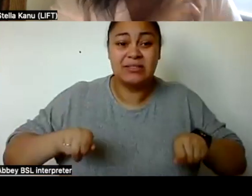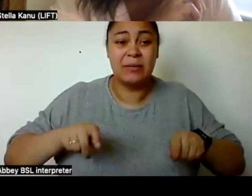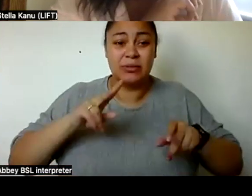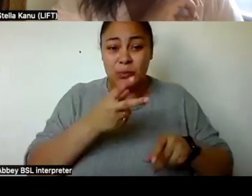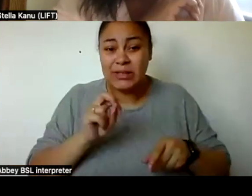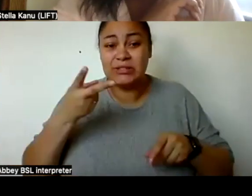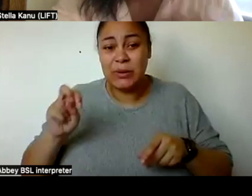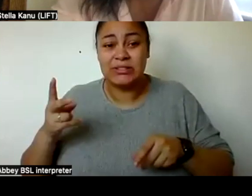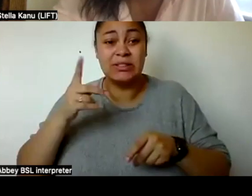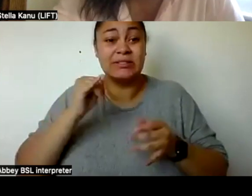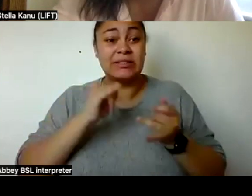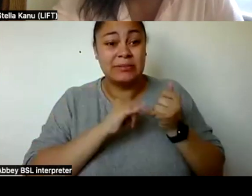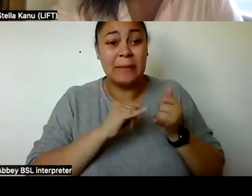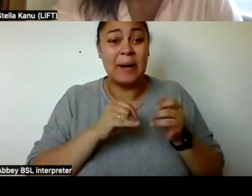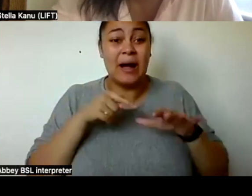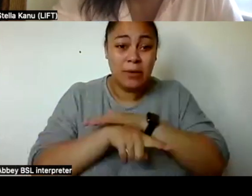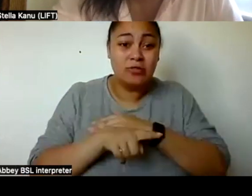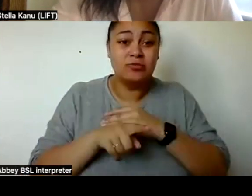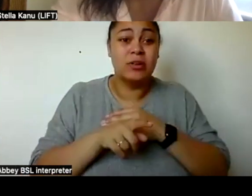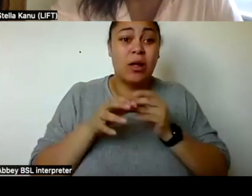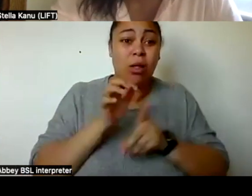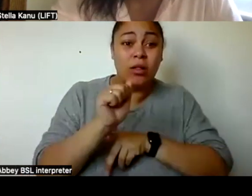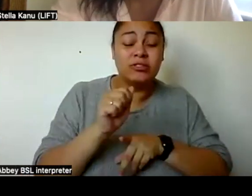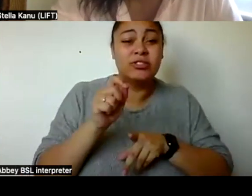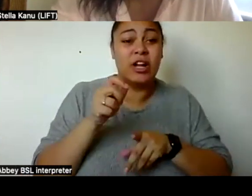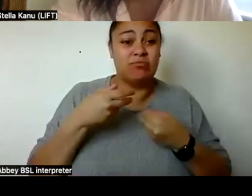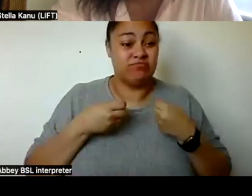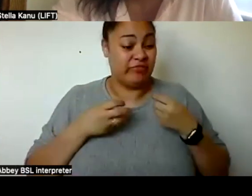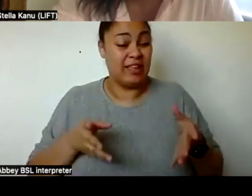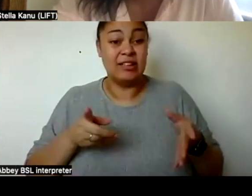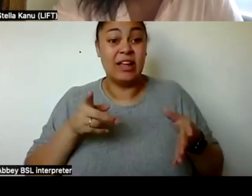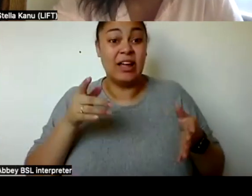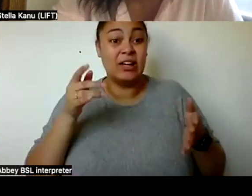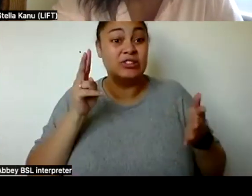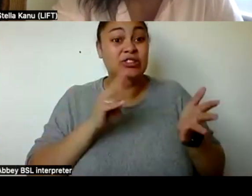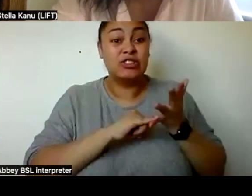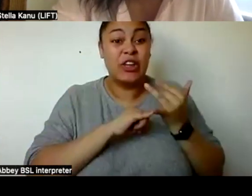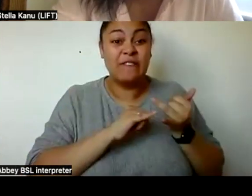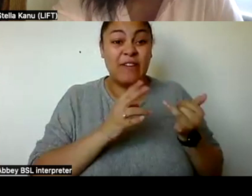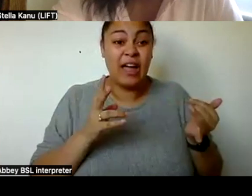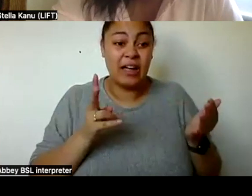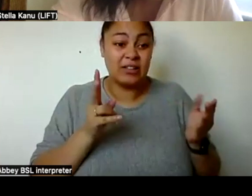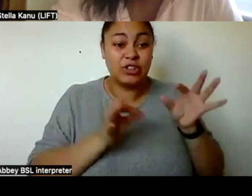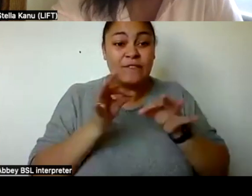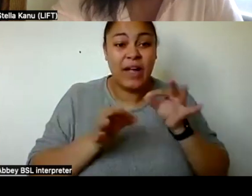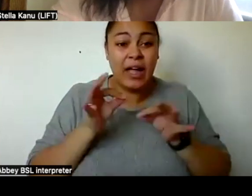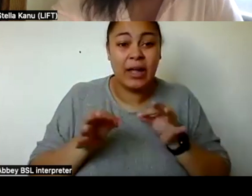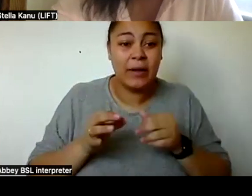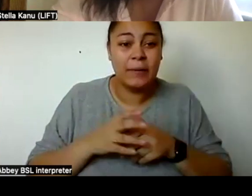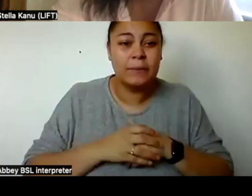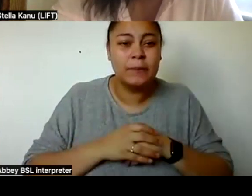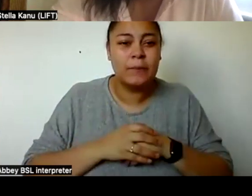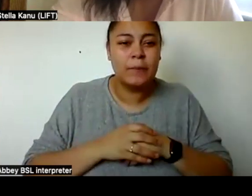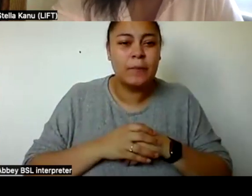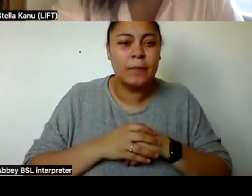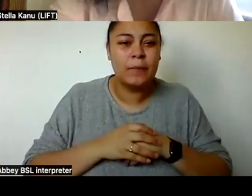September was when Migrants in Culture released the results of their survey that was looking into the kind of hostile environment. And that kind